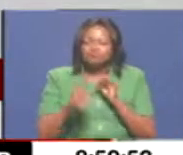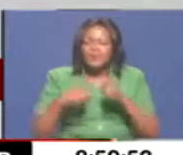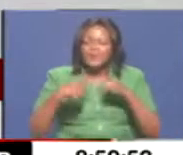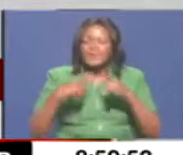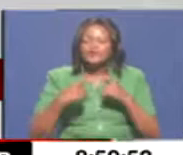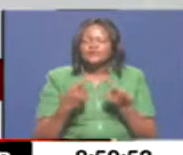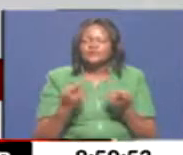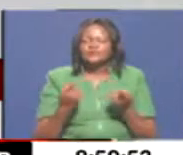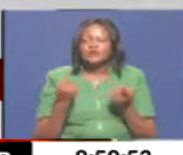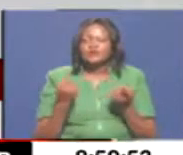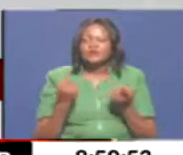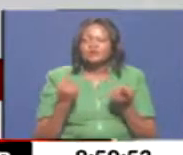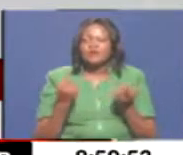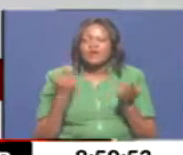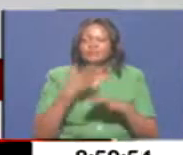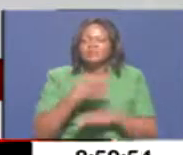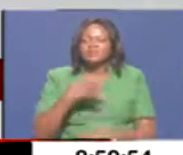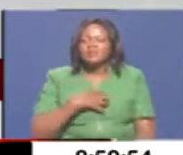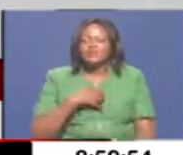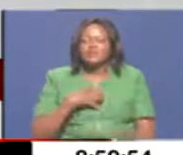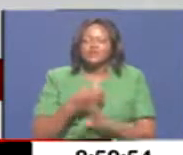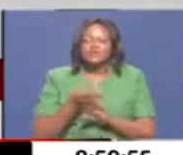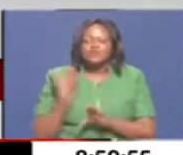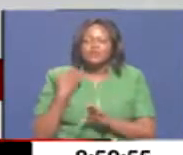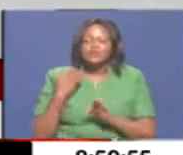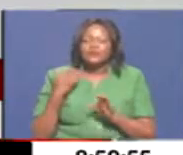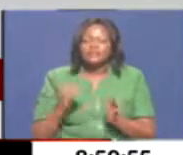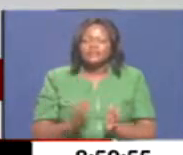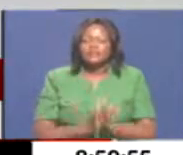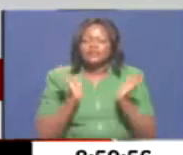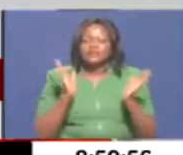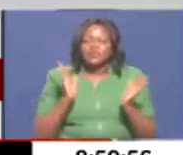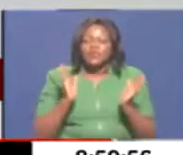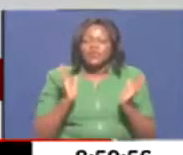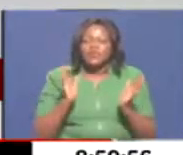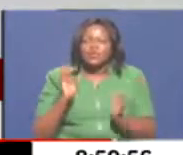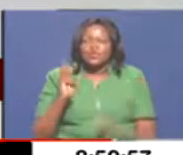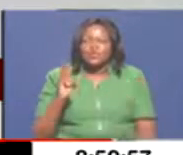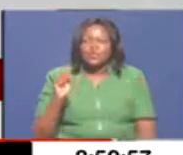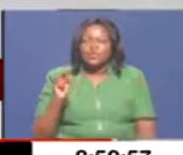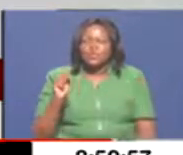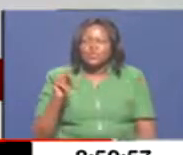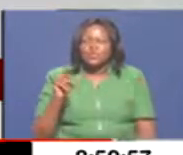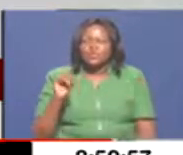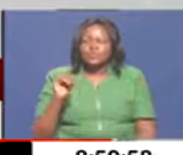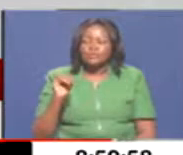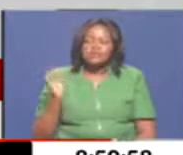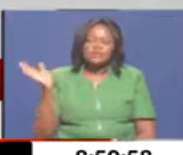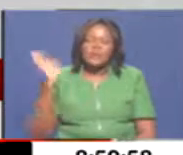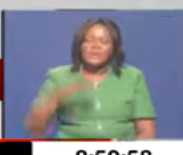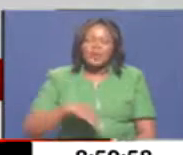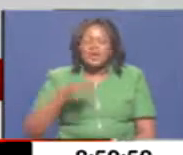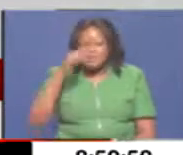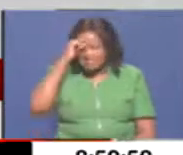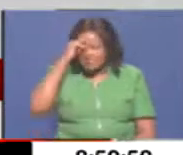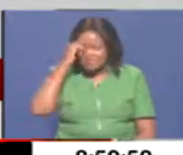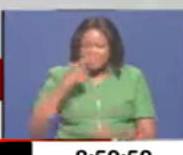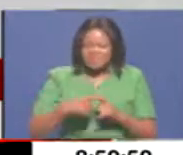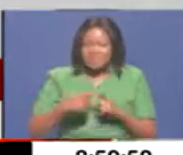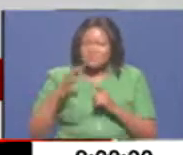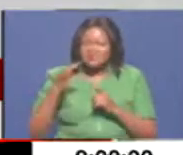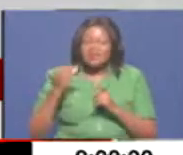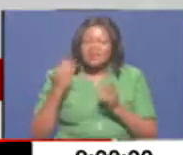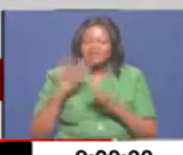following the retirement of the former General Francis Wangusi. Chiloba is back in government 3 years after he resigned